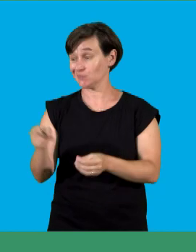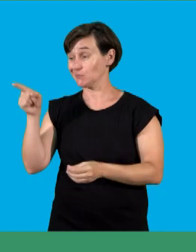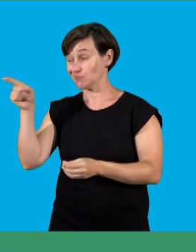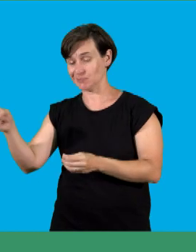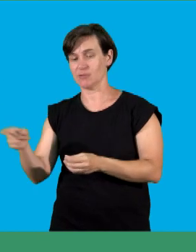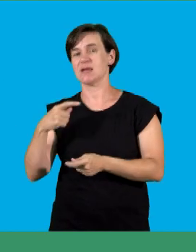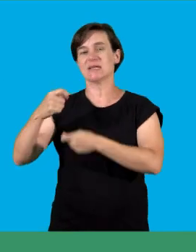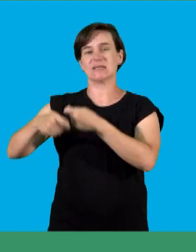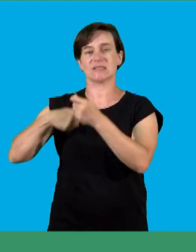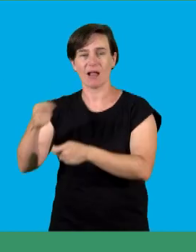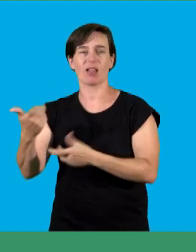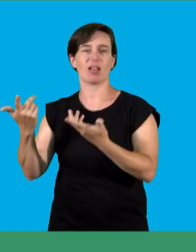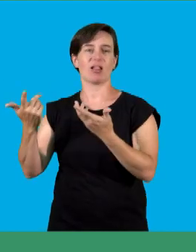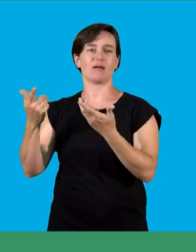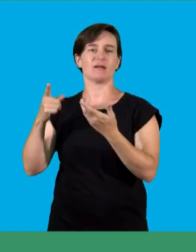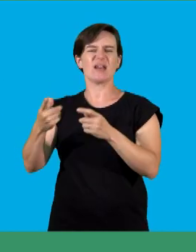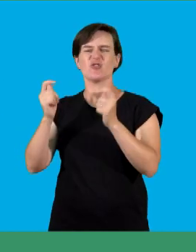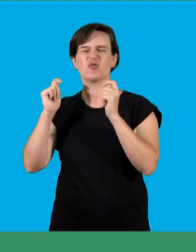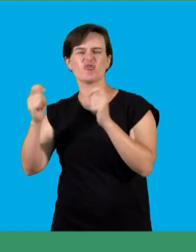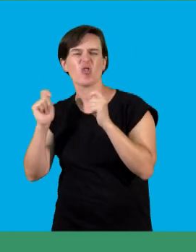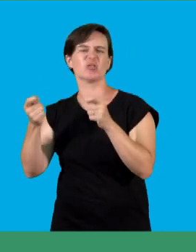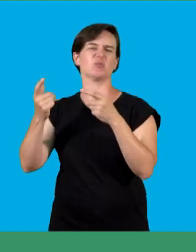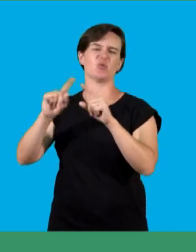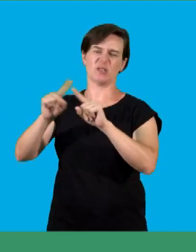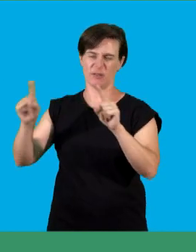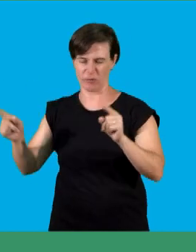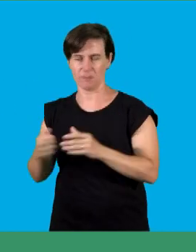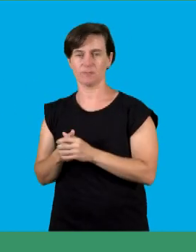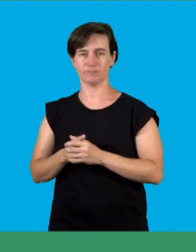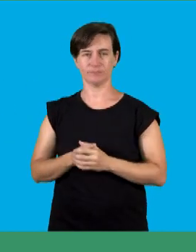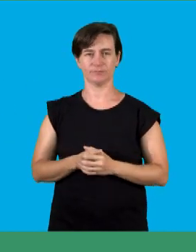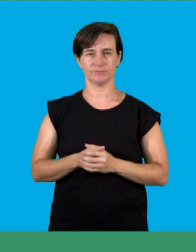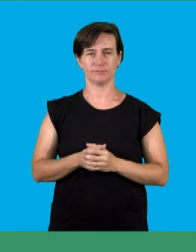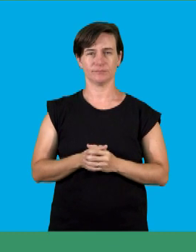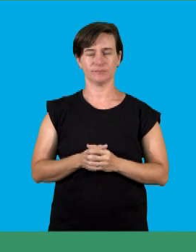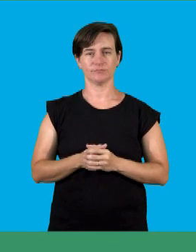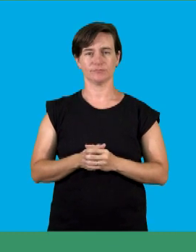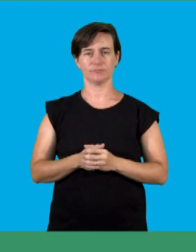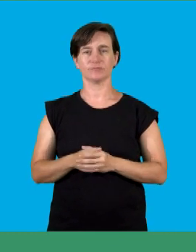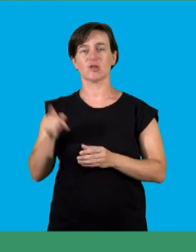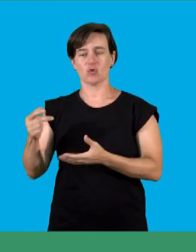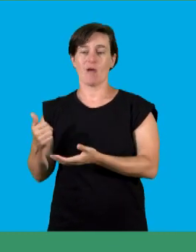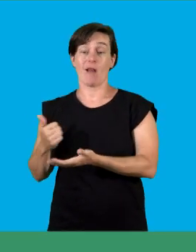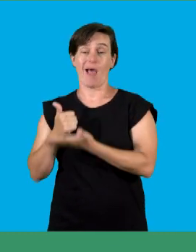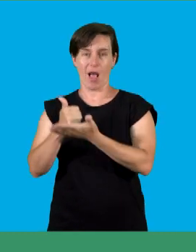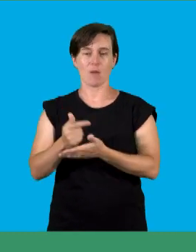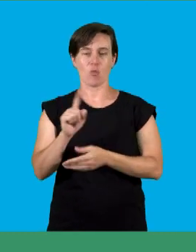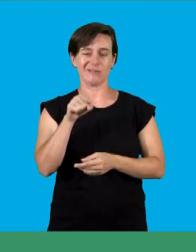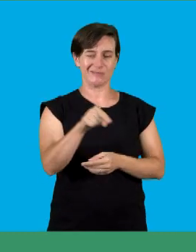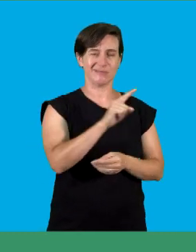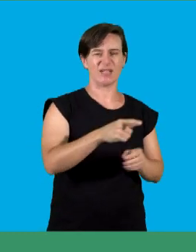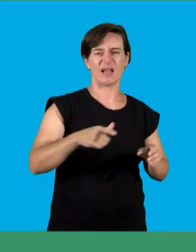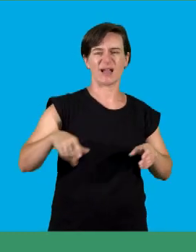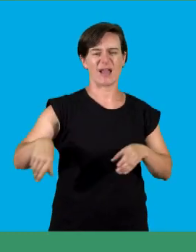the products and supports the activities of the other primary and secondary sectors. Like we've said,